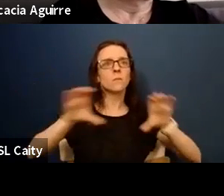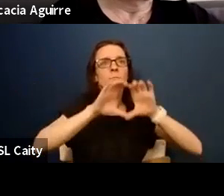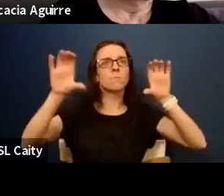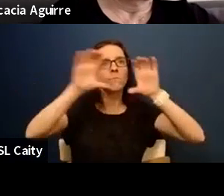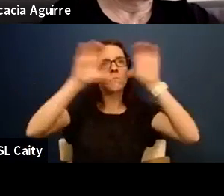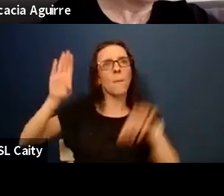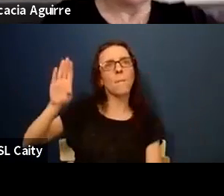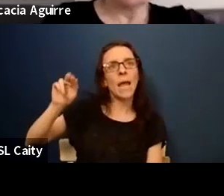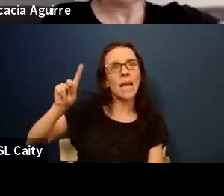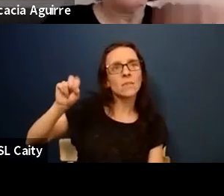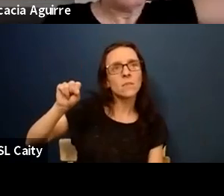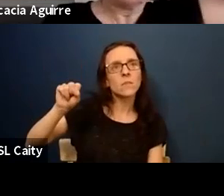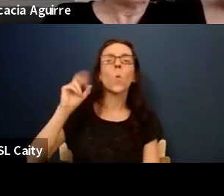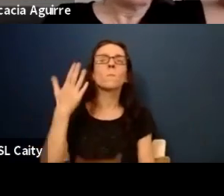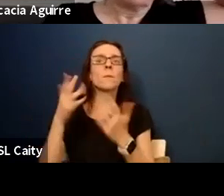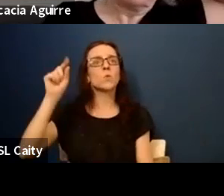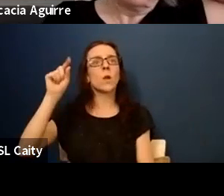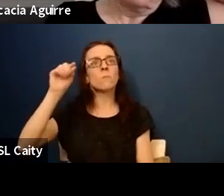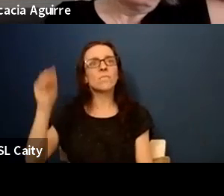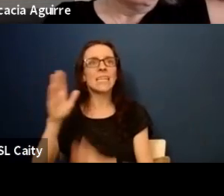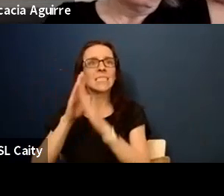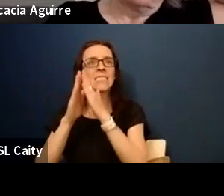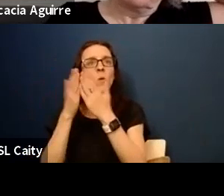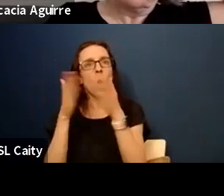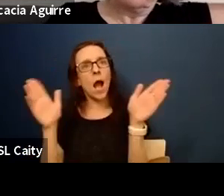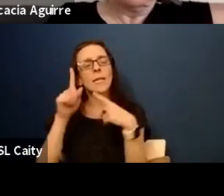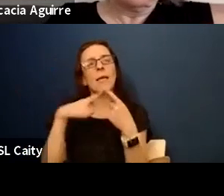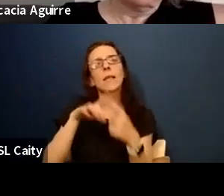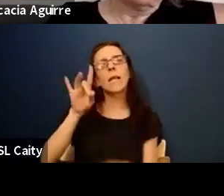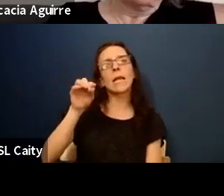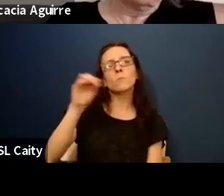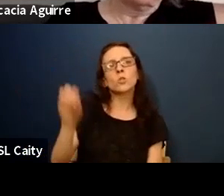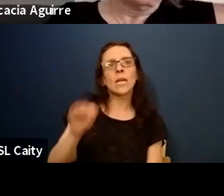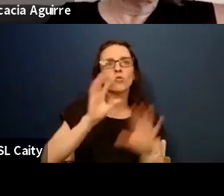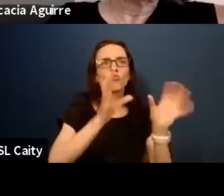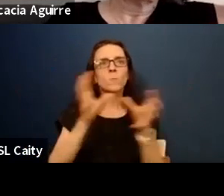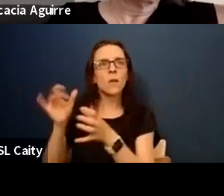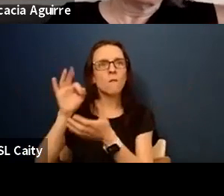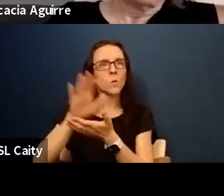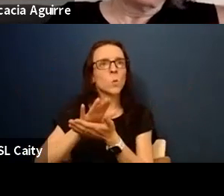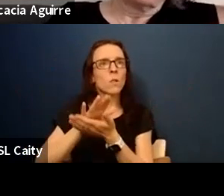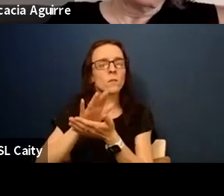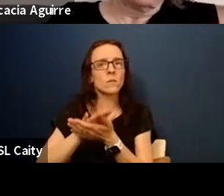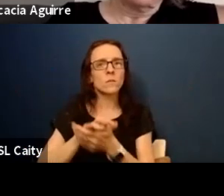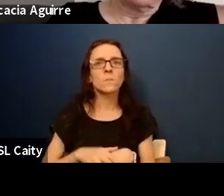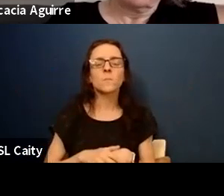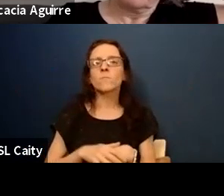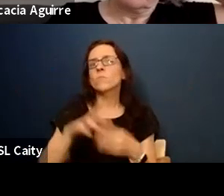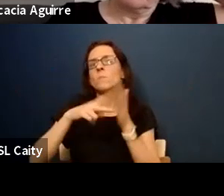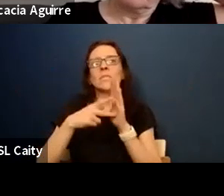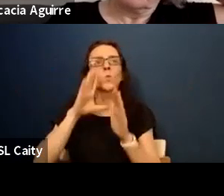20% citywide and then do an 80% grouping of schools. So you would have schools